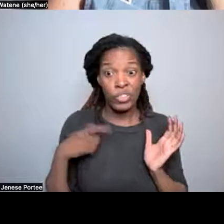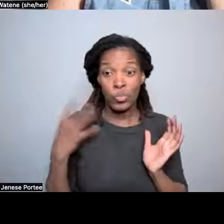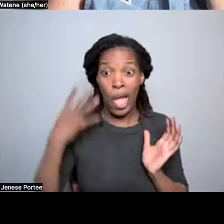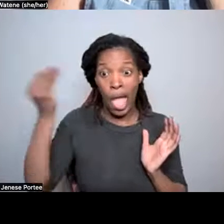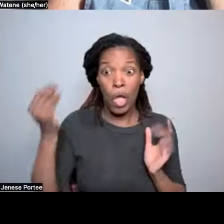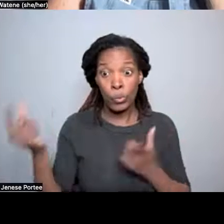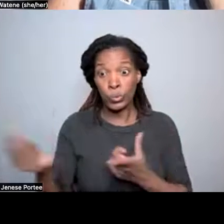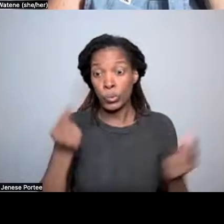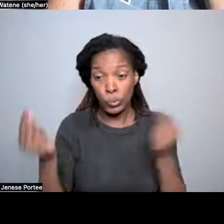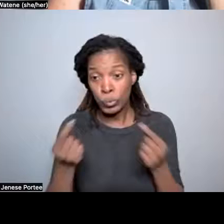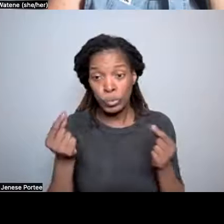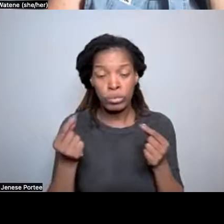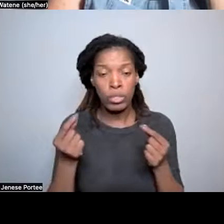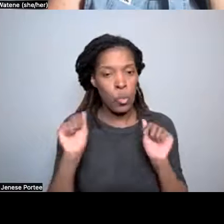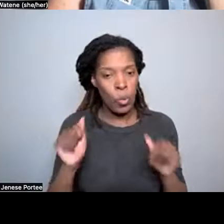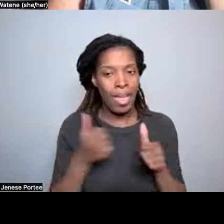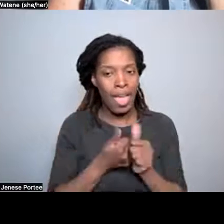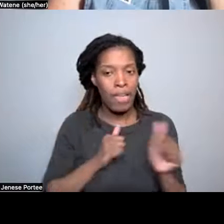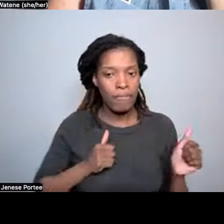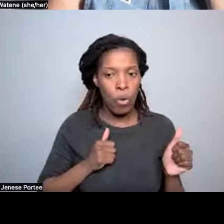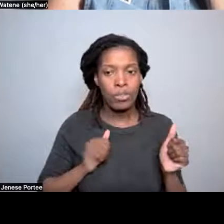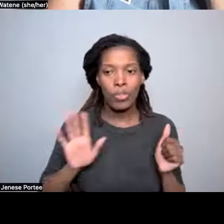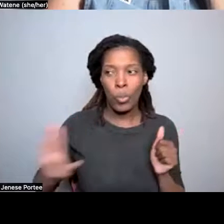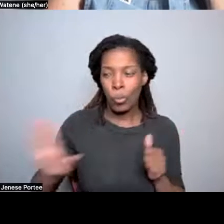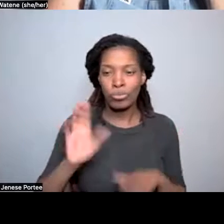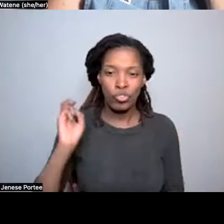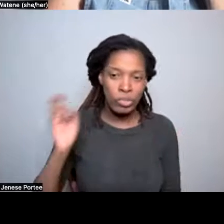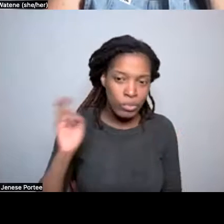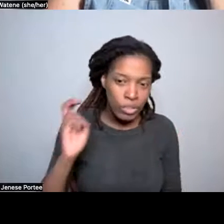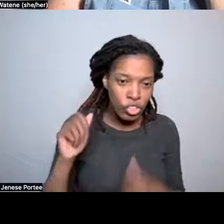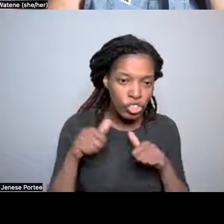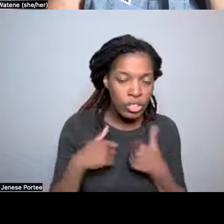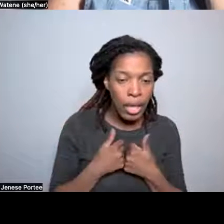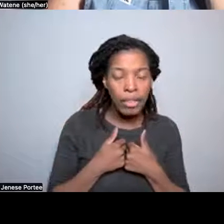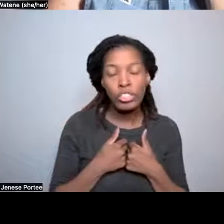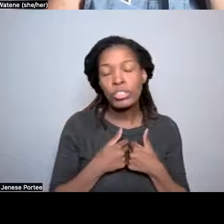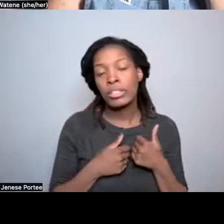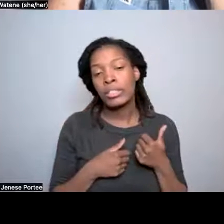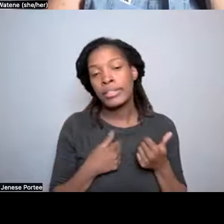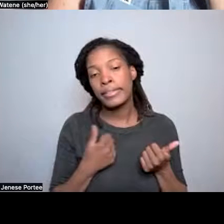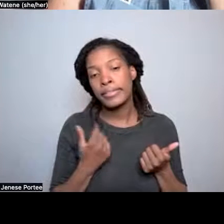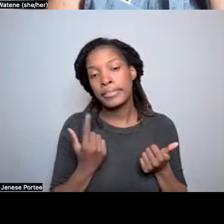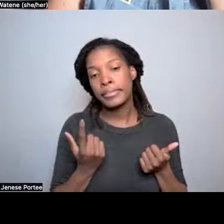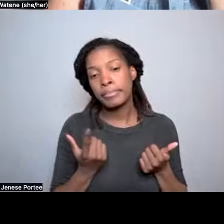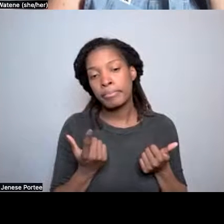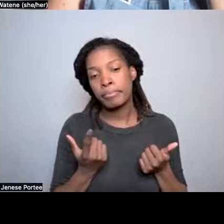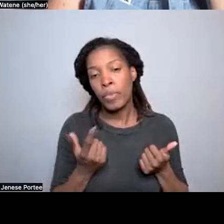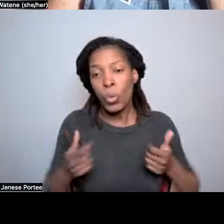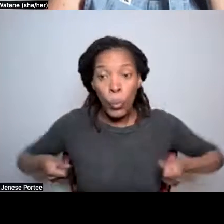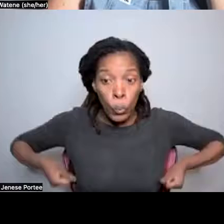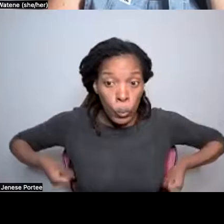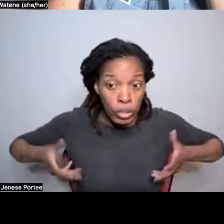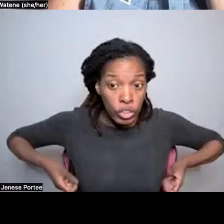and avoiding those transport charges, using those wheelchairs, all